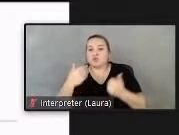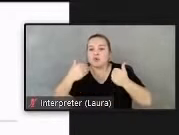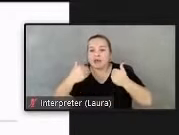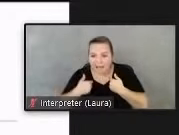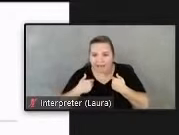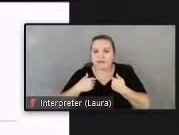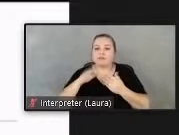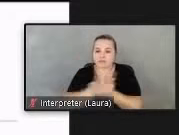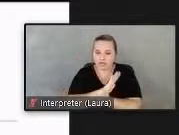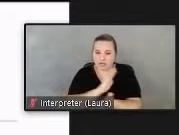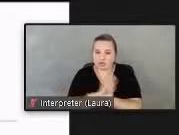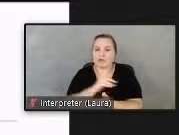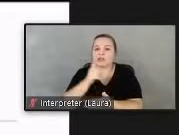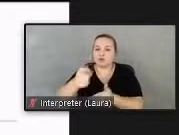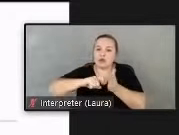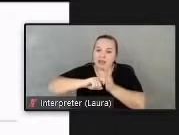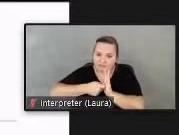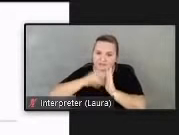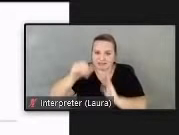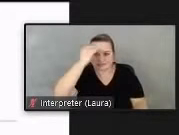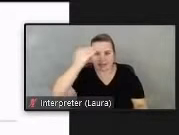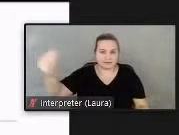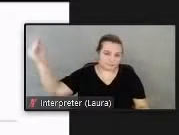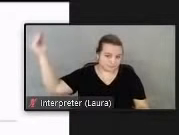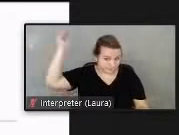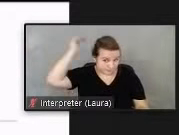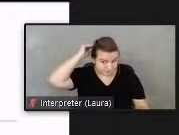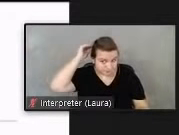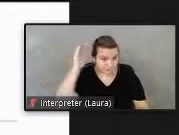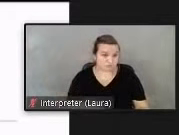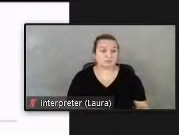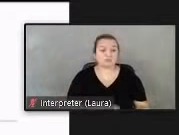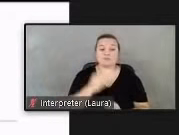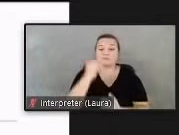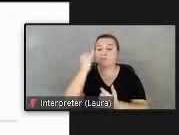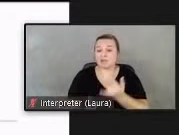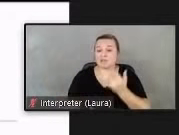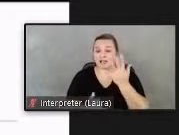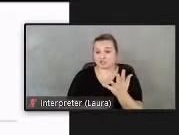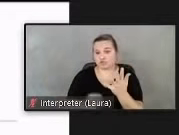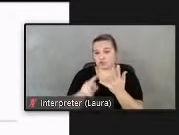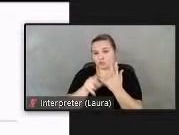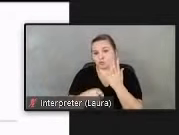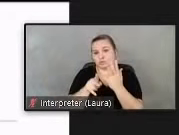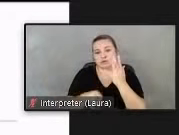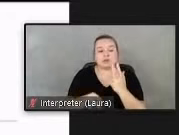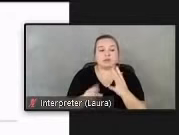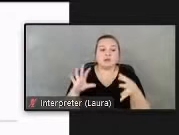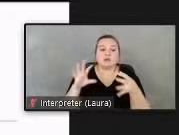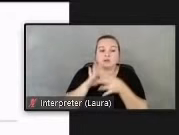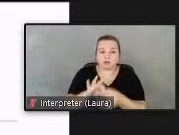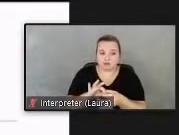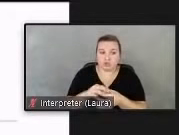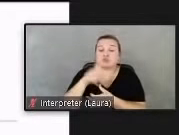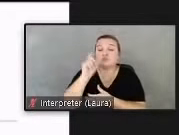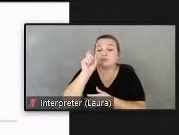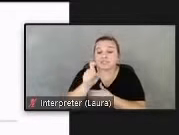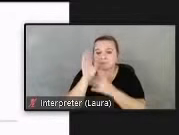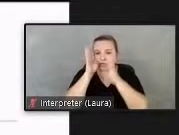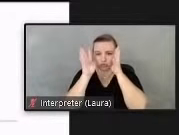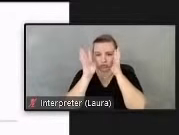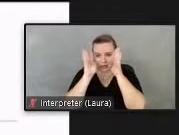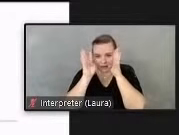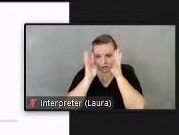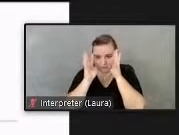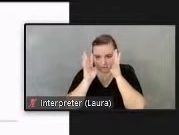this. But keep that in mind. The last two is, and these two go together, is that you need to be creative about what you're